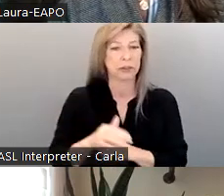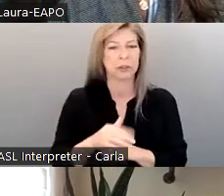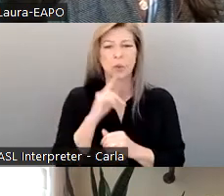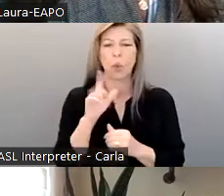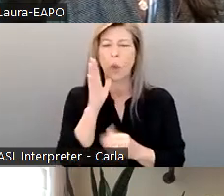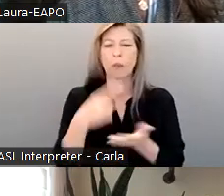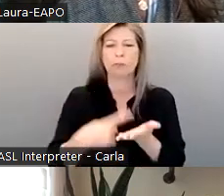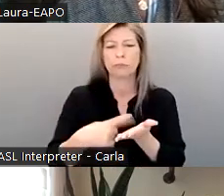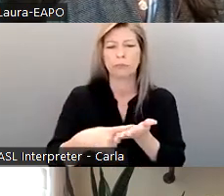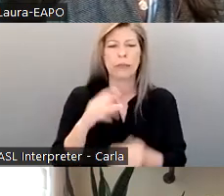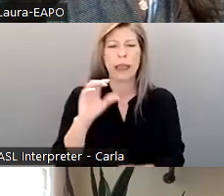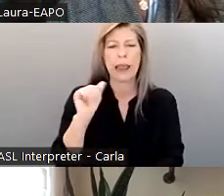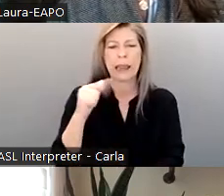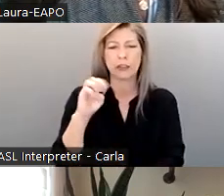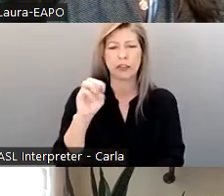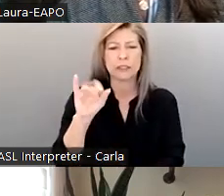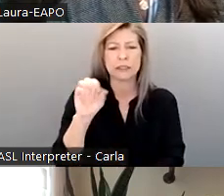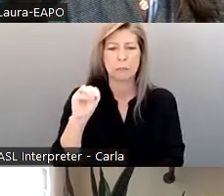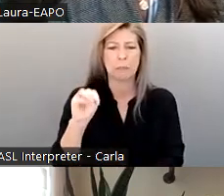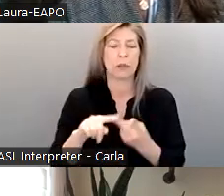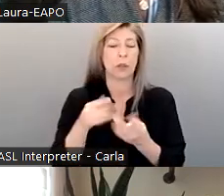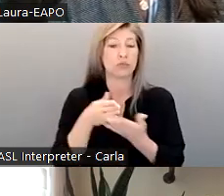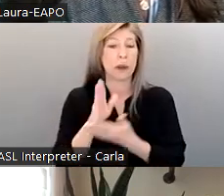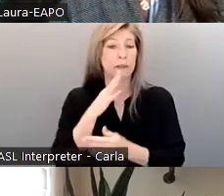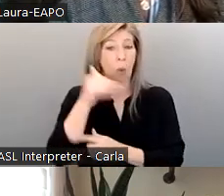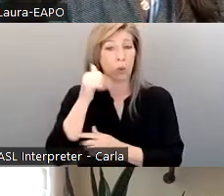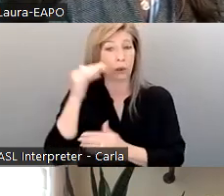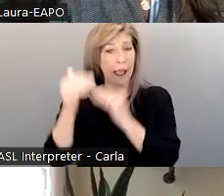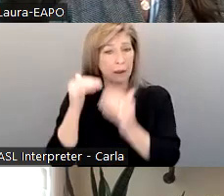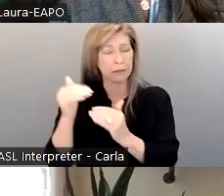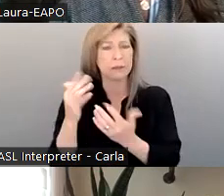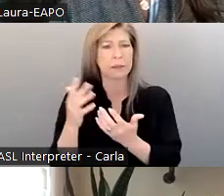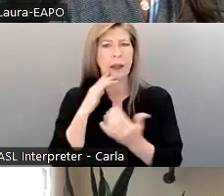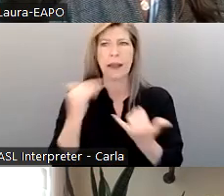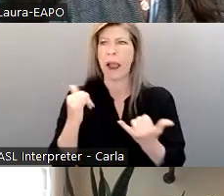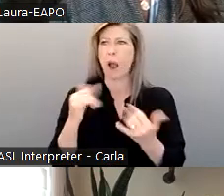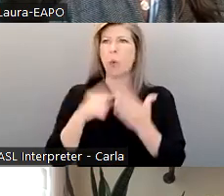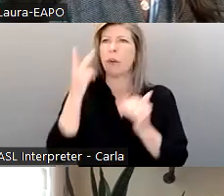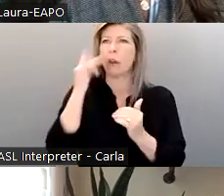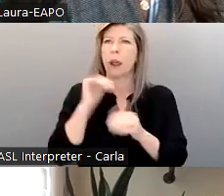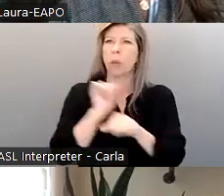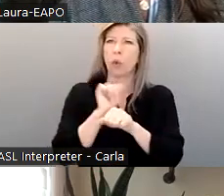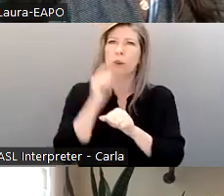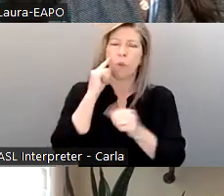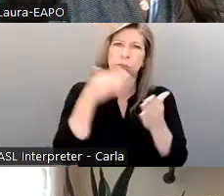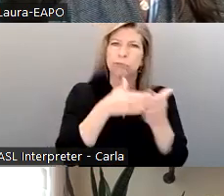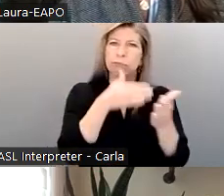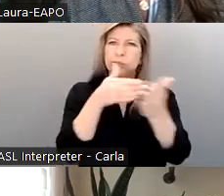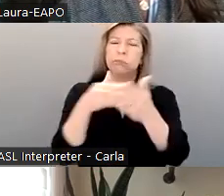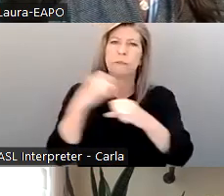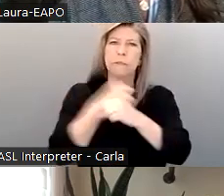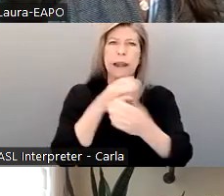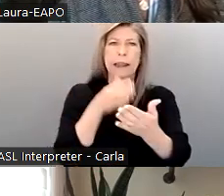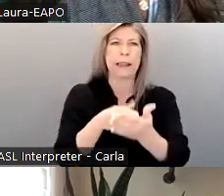done nationally and internationally to combat ageism and come up with solutions and approaches